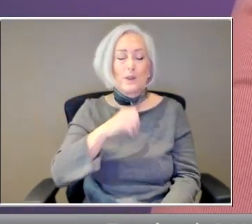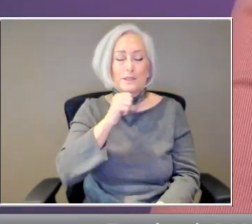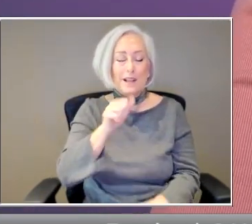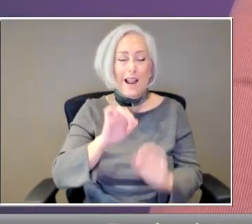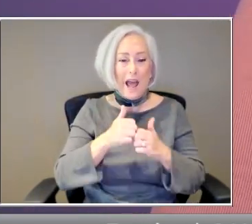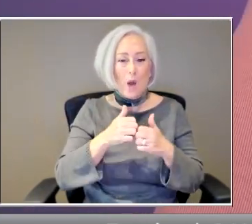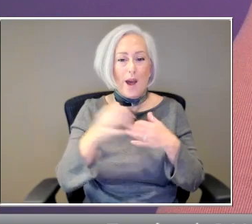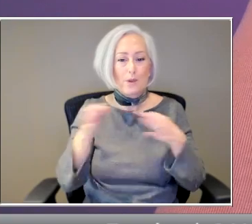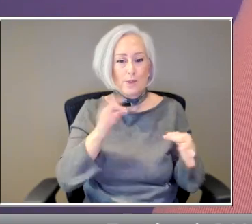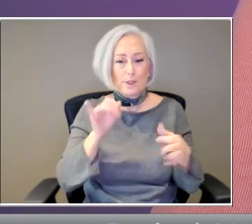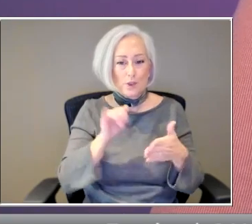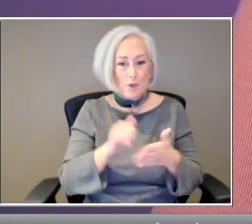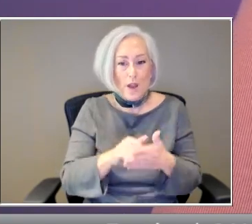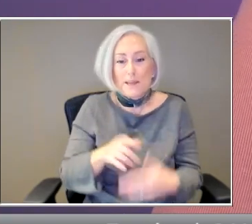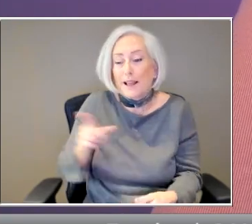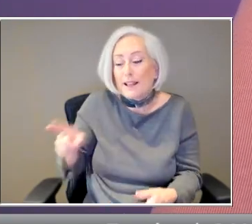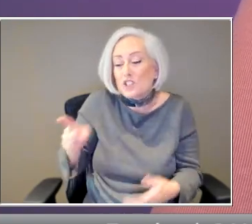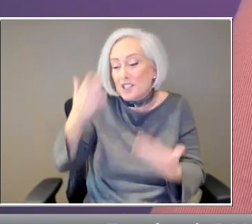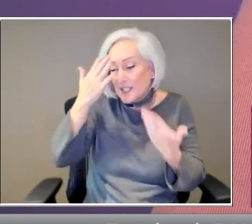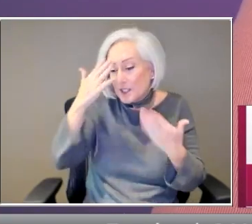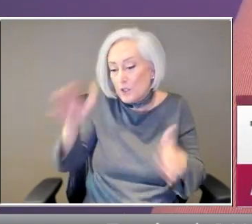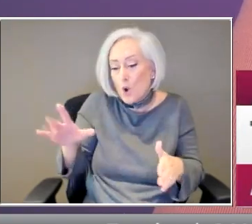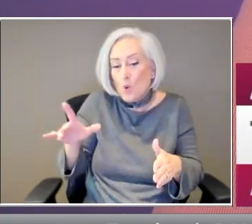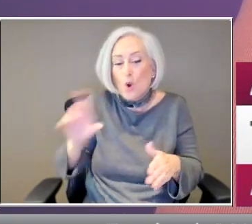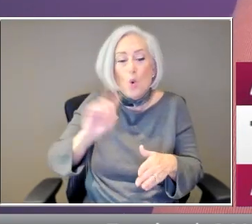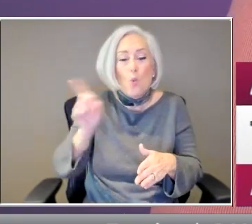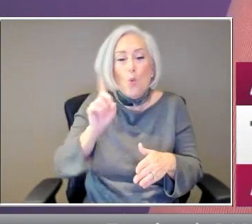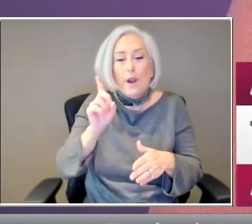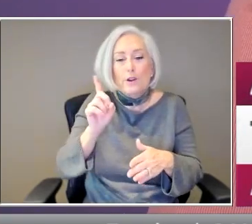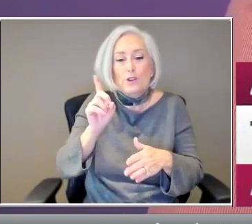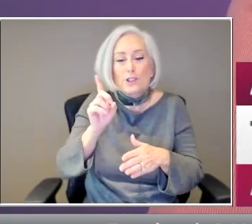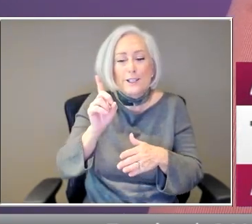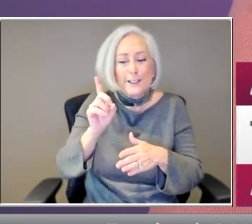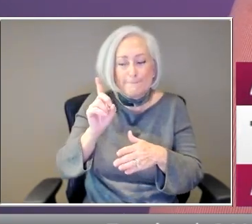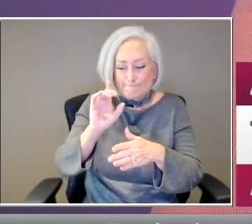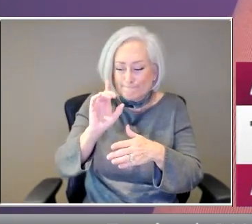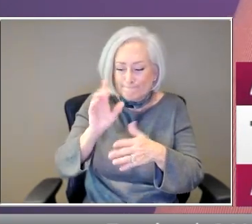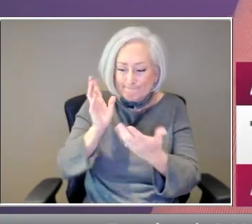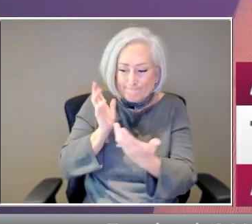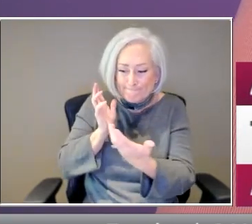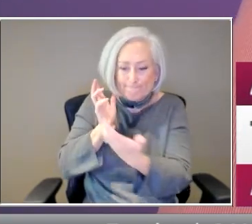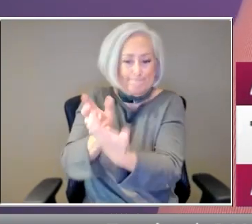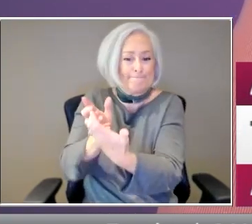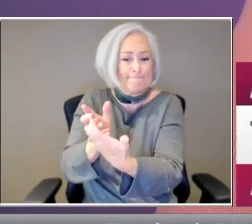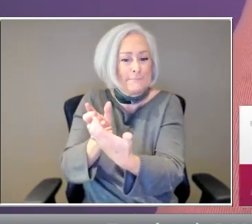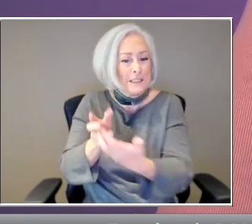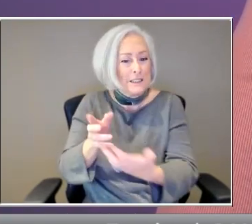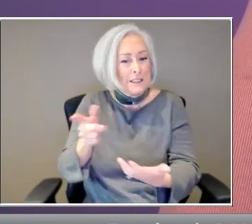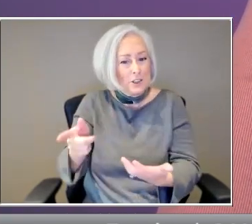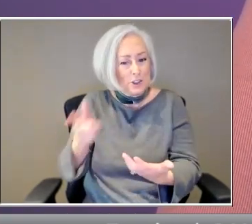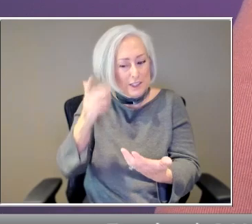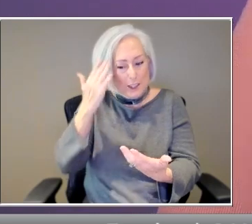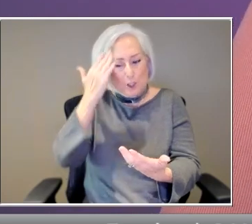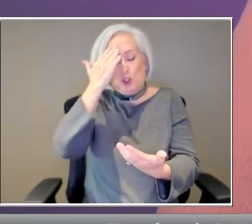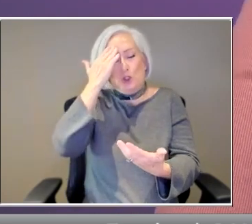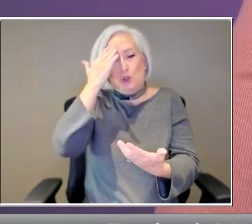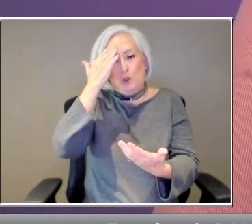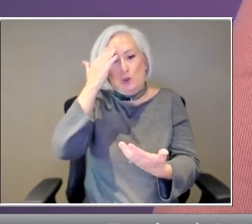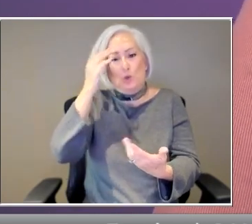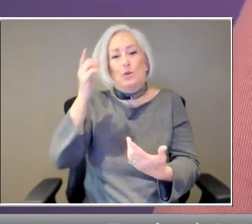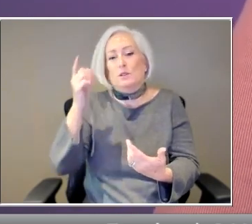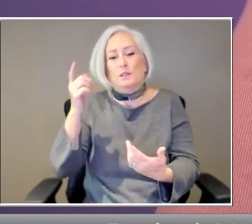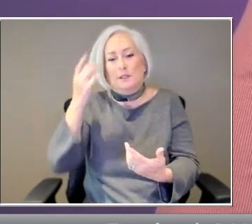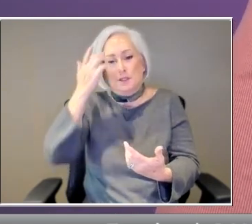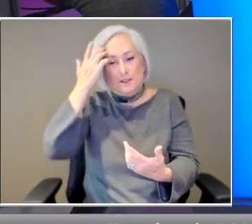or who cares about me? And she instantly knew. Right. When she threw off, because we never